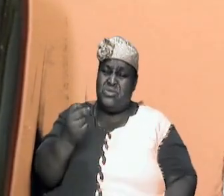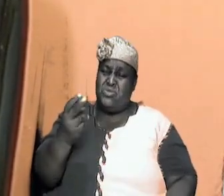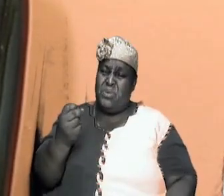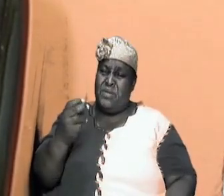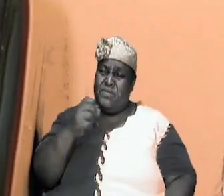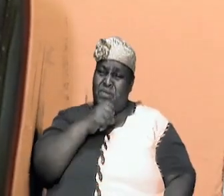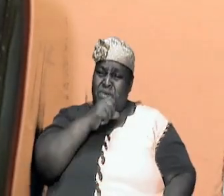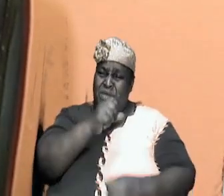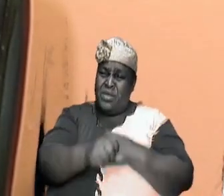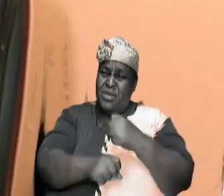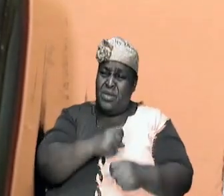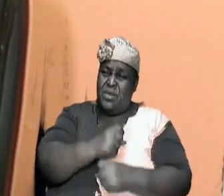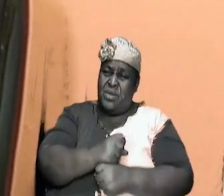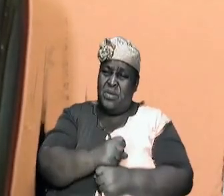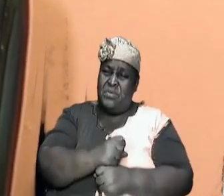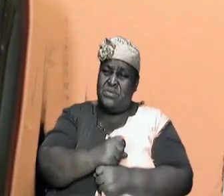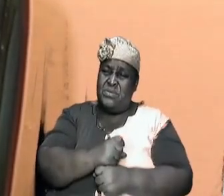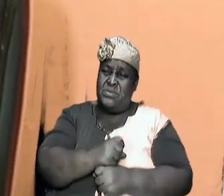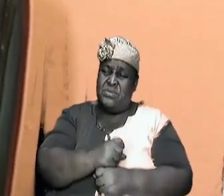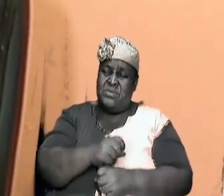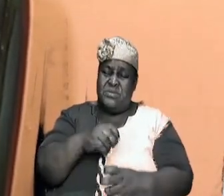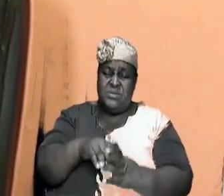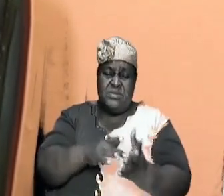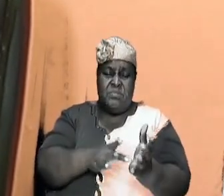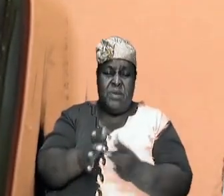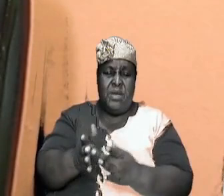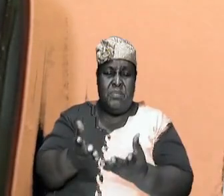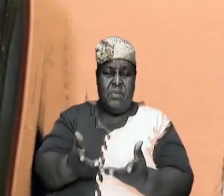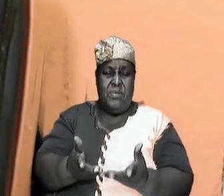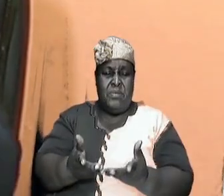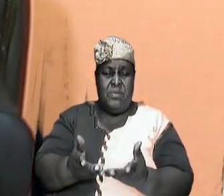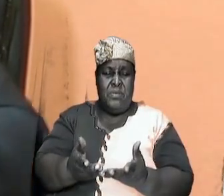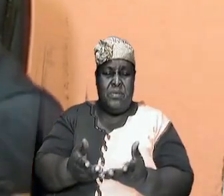this incident in the Bible? It is,